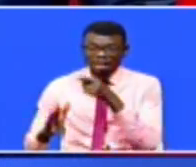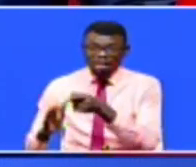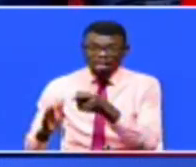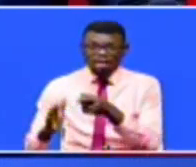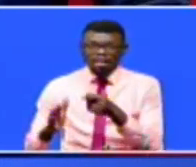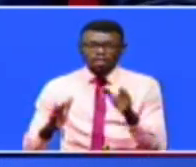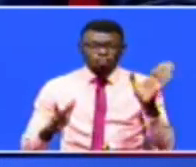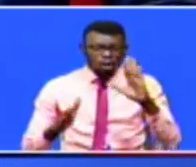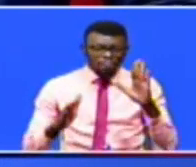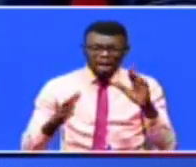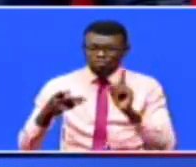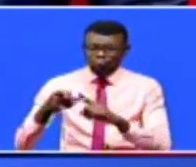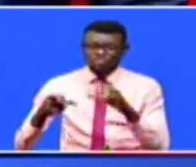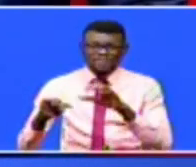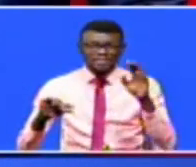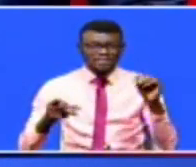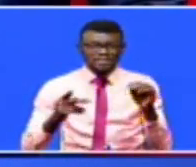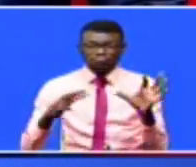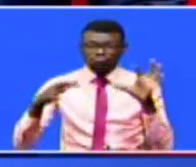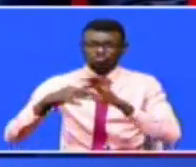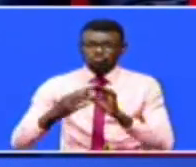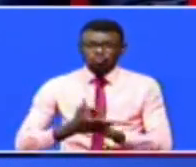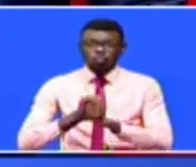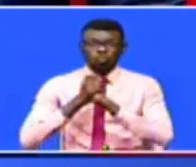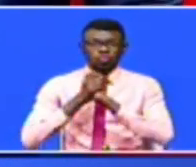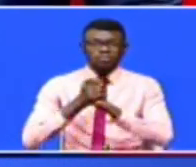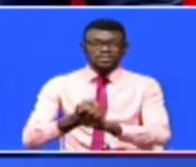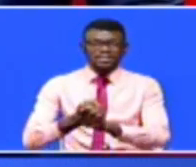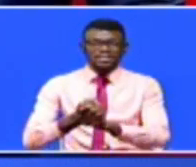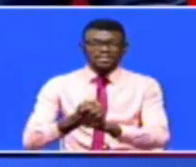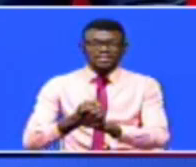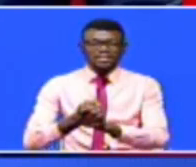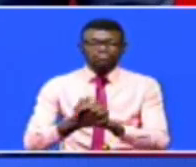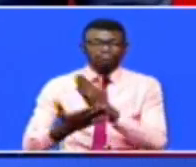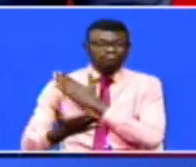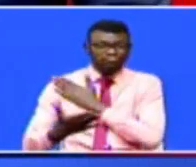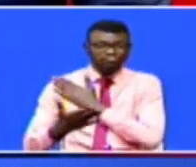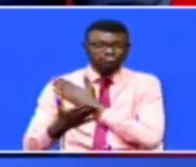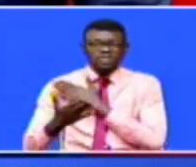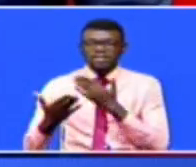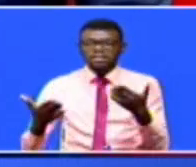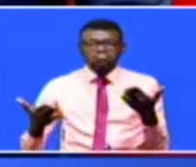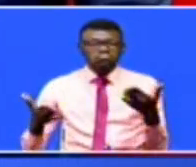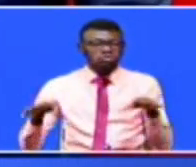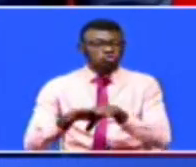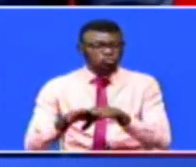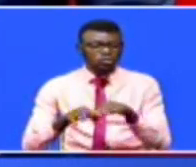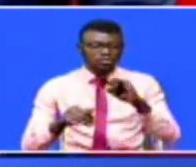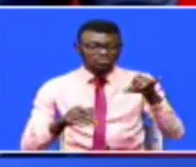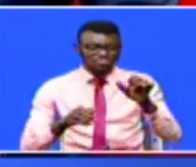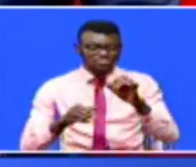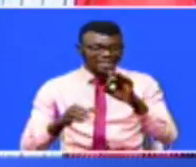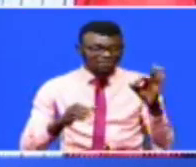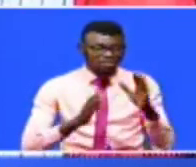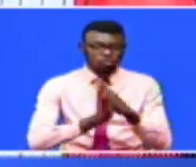by Wiper and CCM to join hands with Jubilee be the last nail on the NASA coffin? ATN political reporter Jeff Kirui explains.